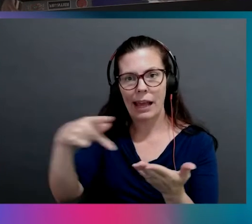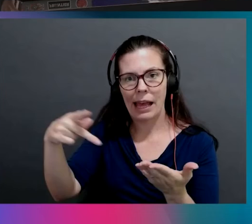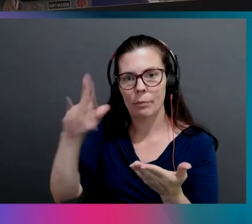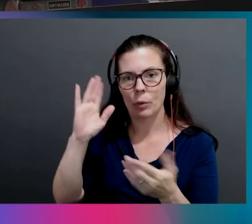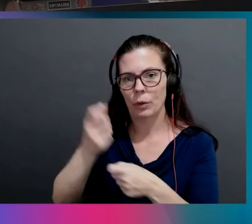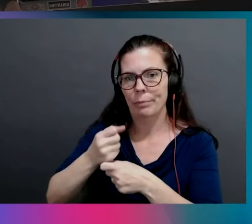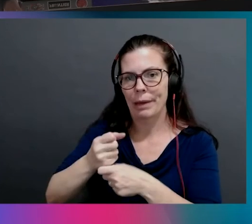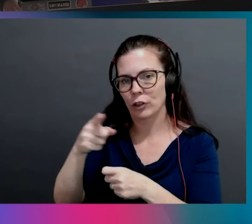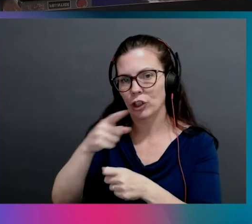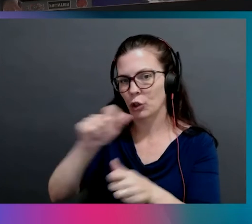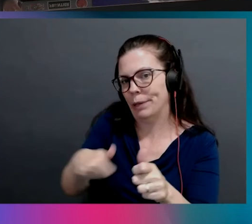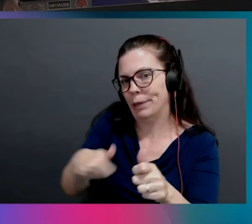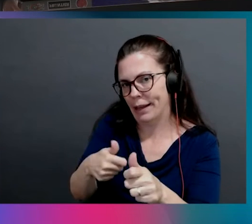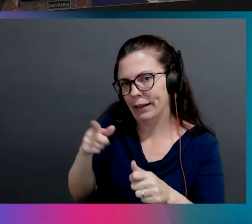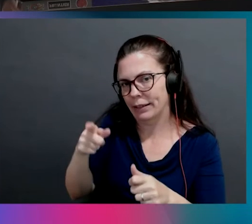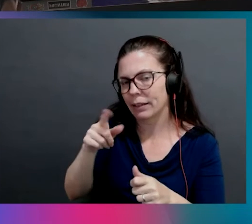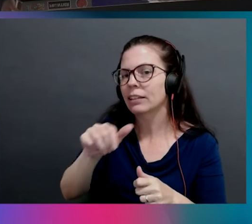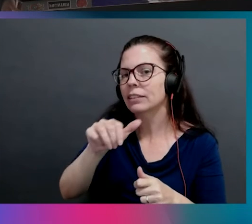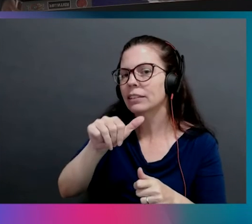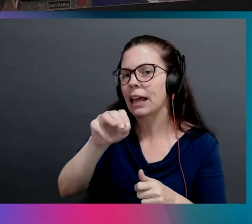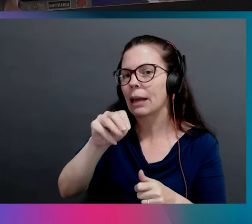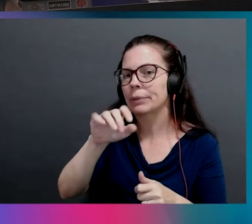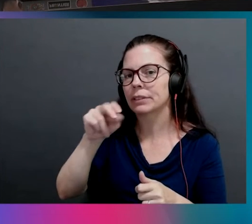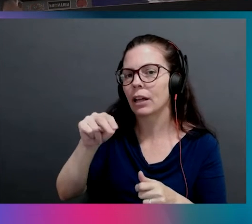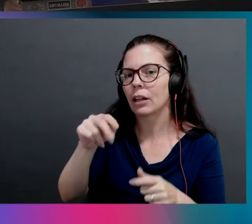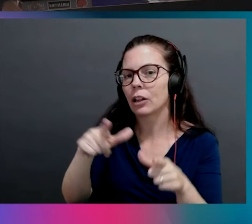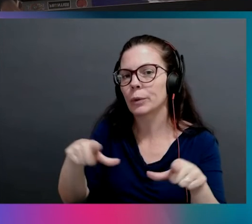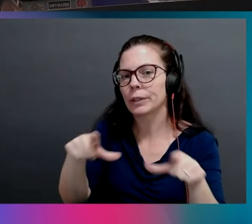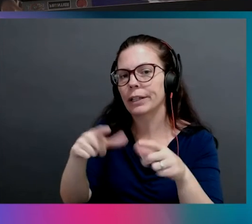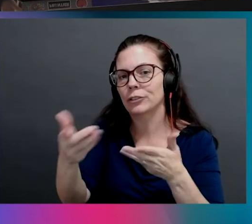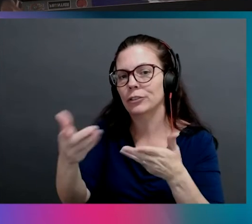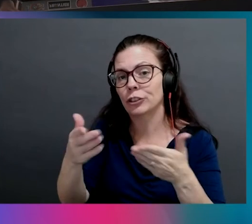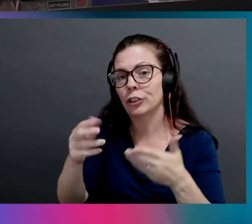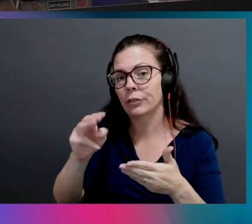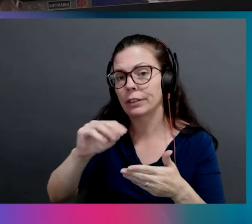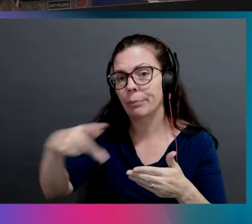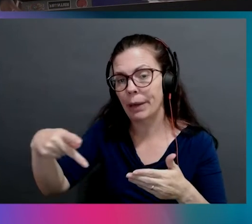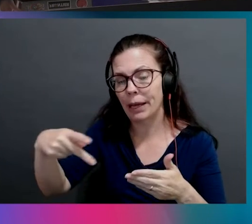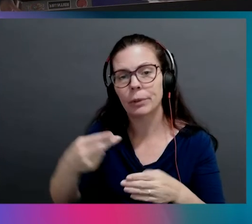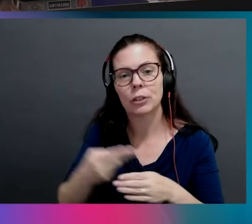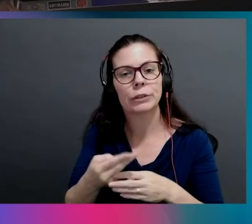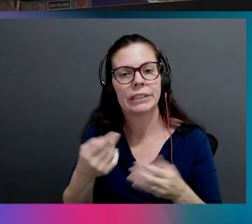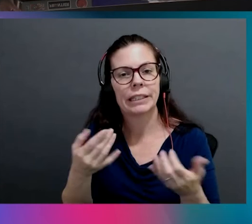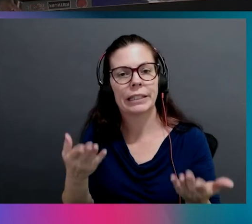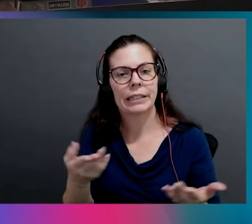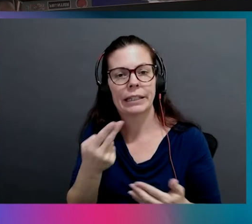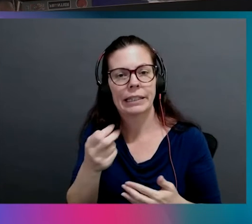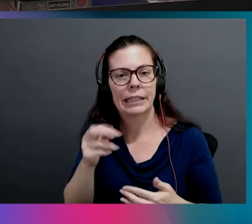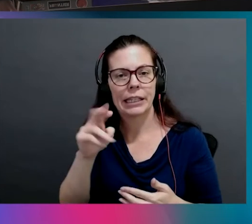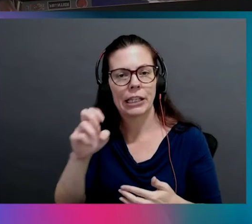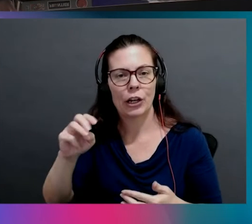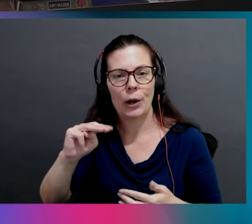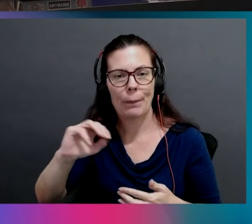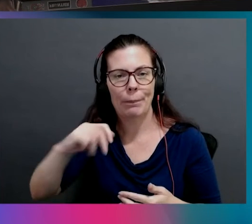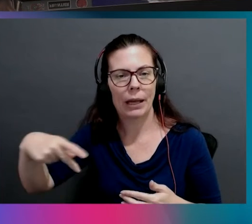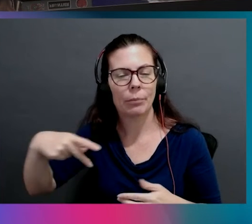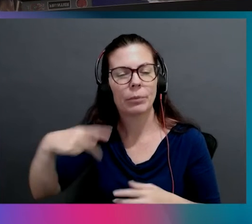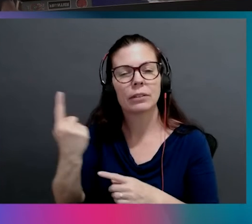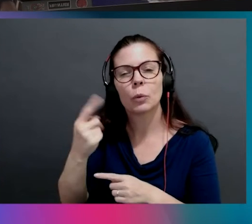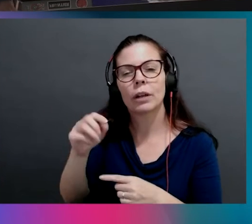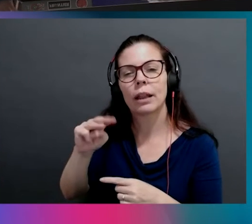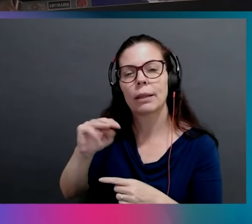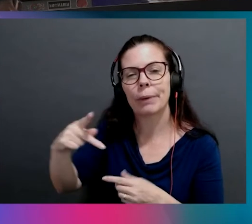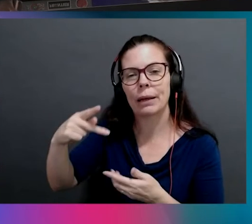the back end. This is an Amazon Location Service map using Here Maps, which is one of the map provider partners for Amazon Location